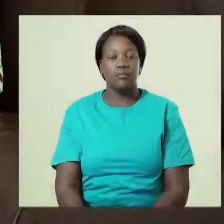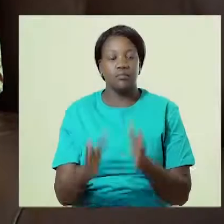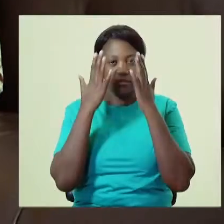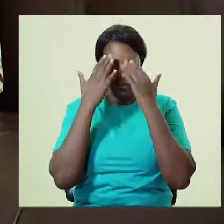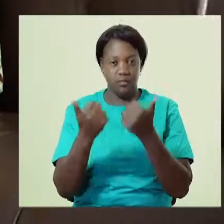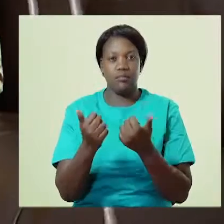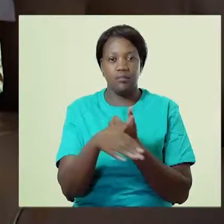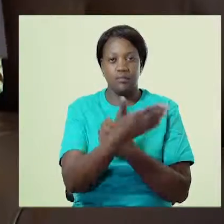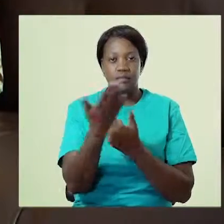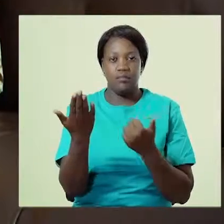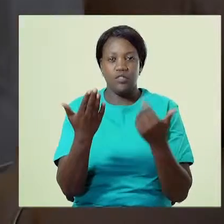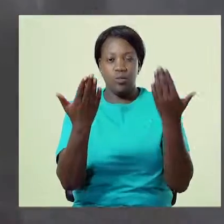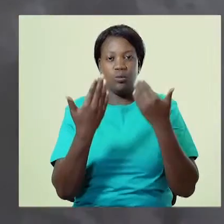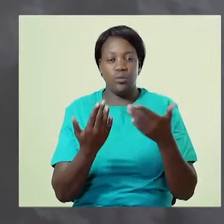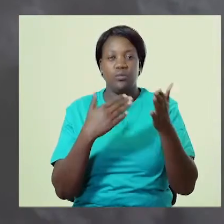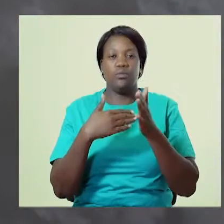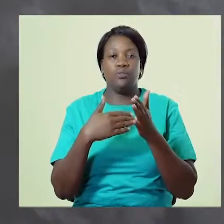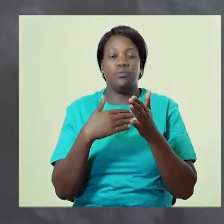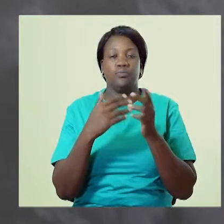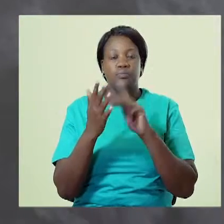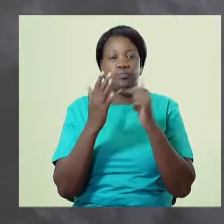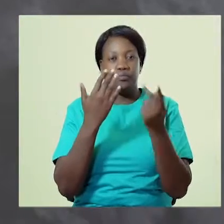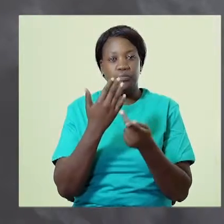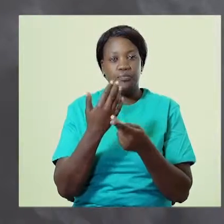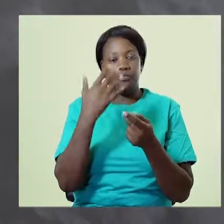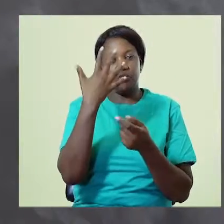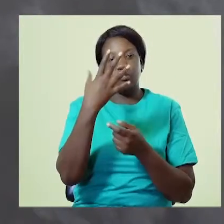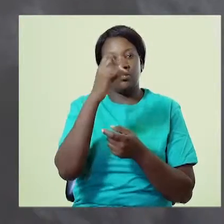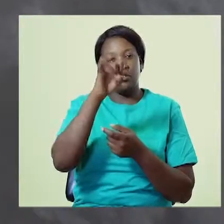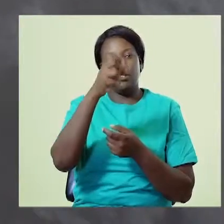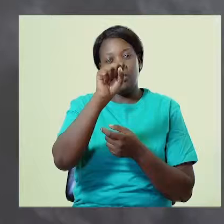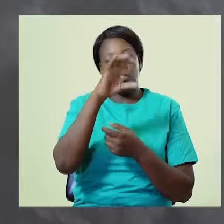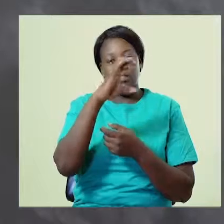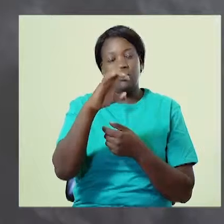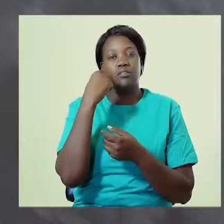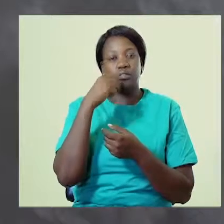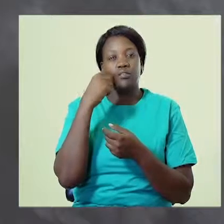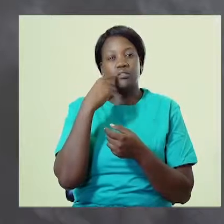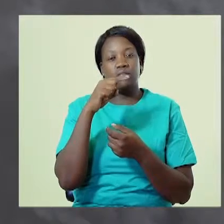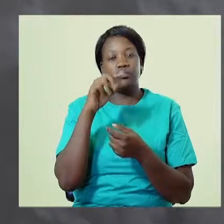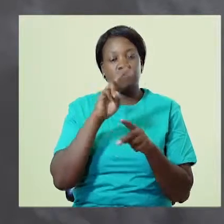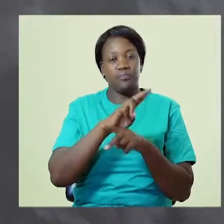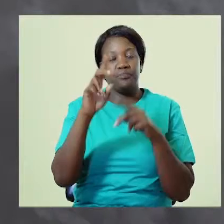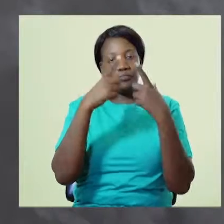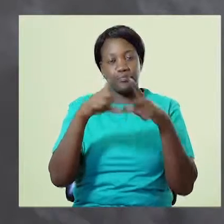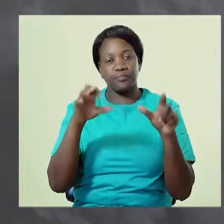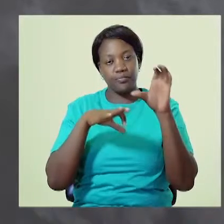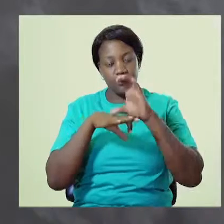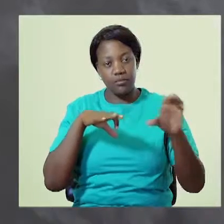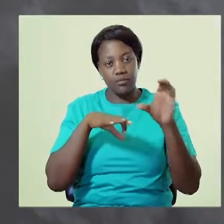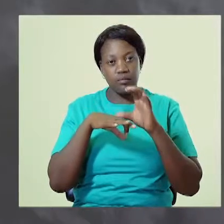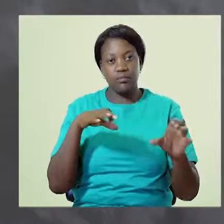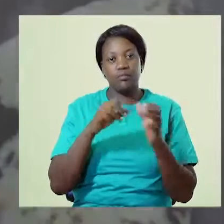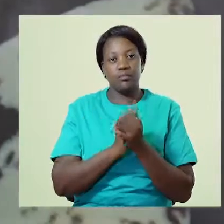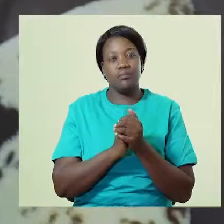Hi everyone, welcome to Program 5 of our new JSC English Second Language video series from Namcol. This